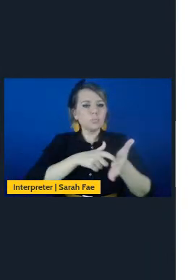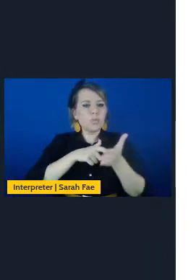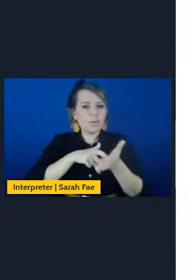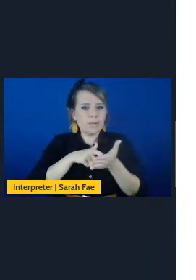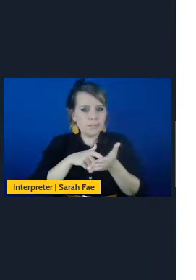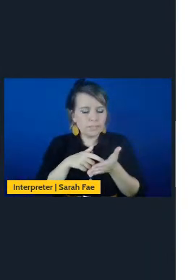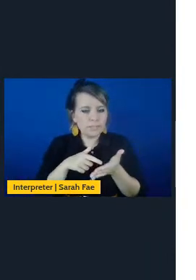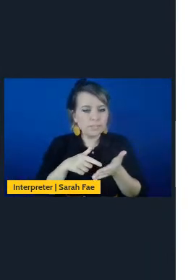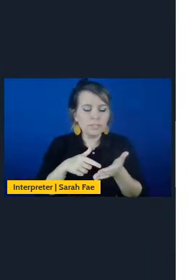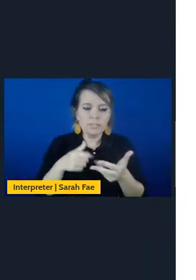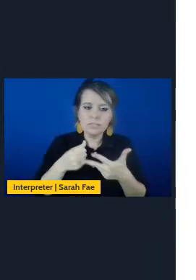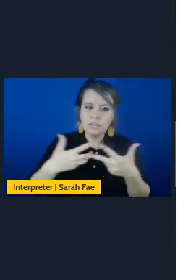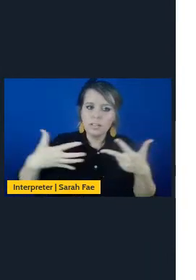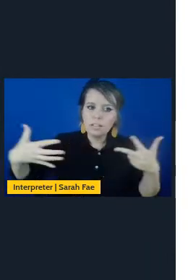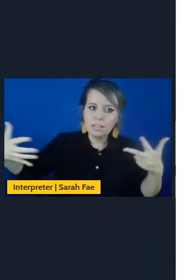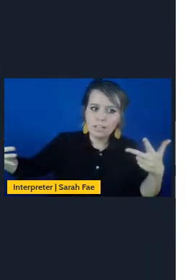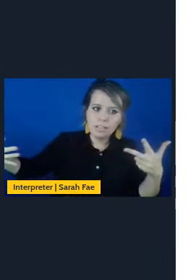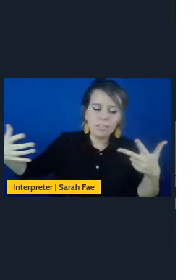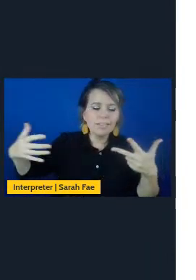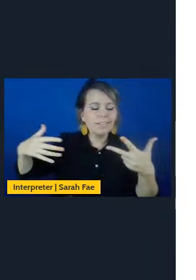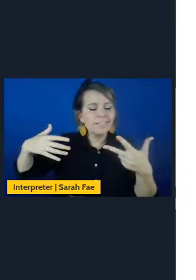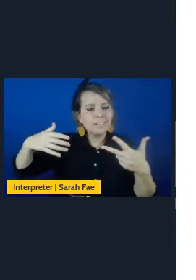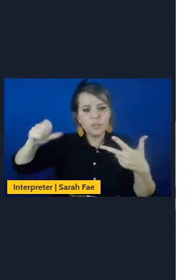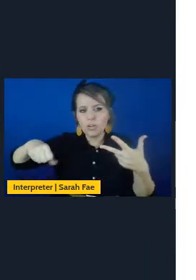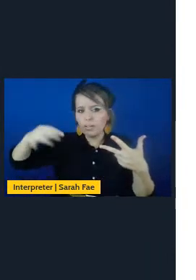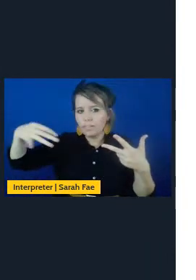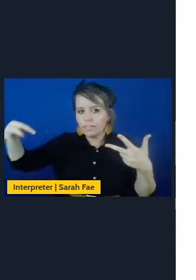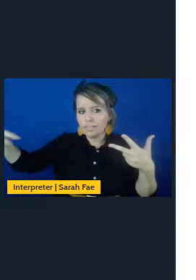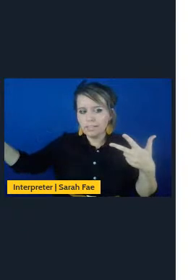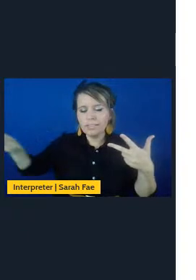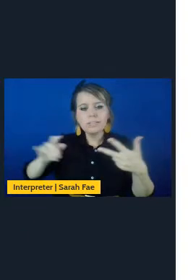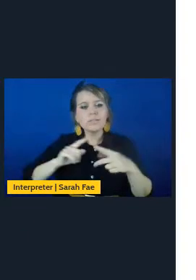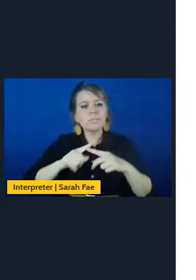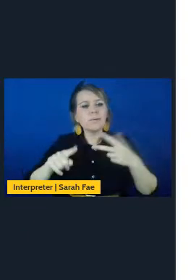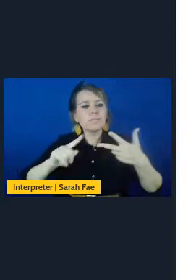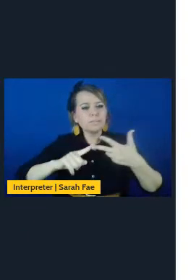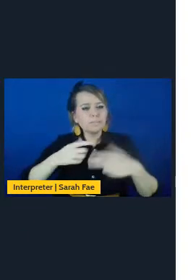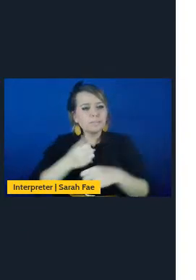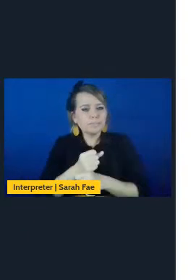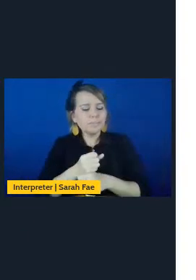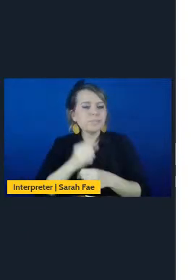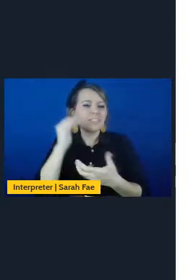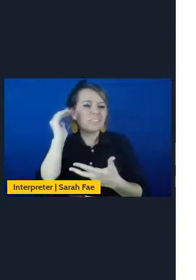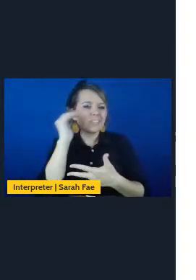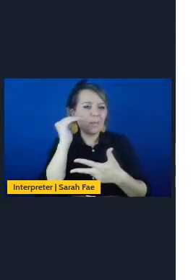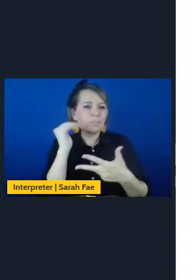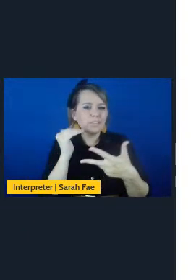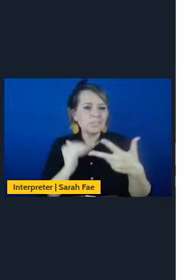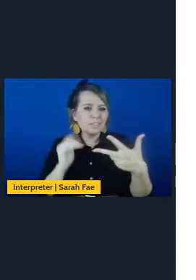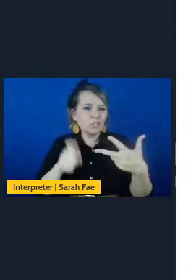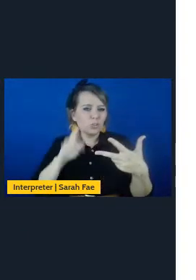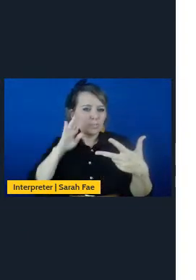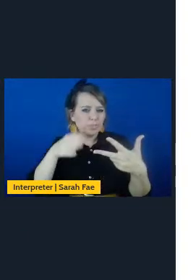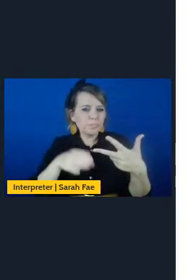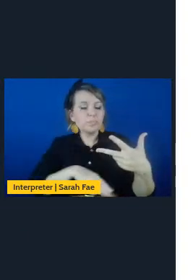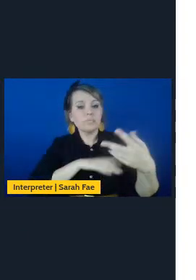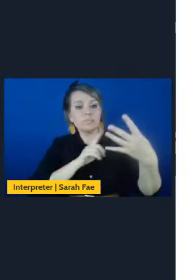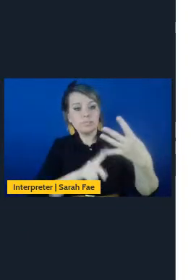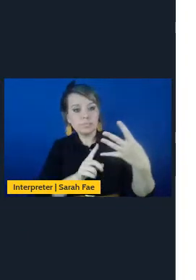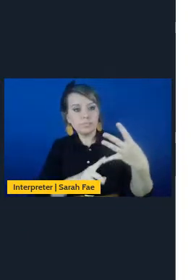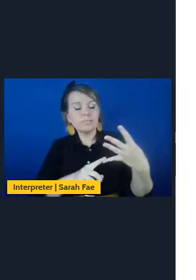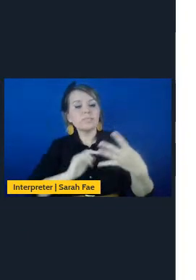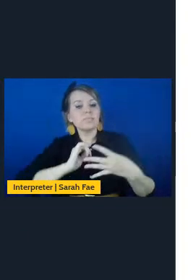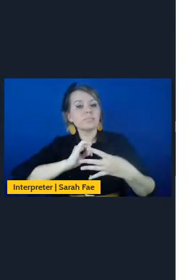those stages and then come back up and etc. But these are more or less, I think, the steps we should thinking about, and defining the architecture